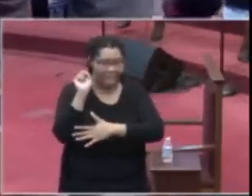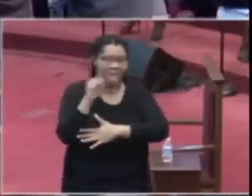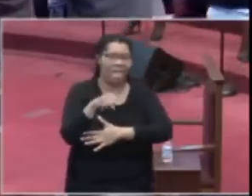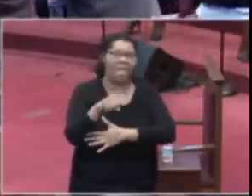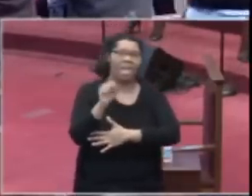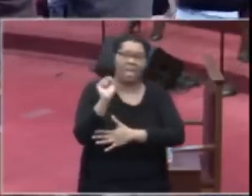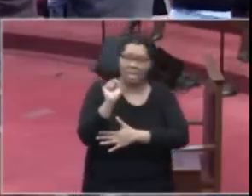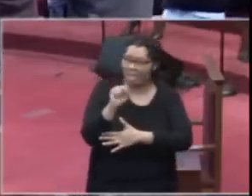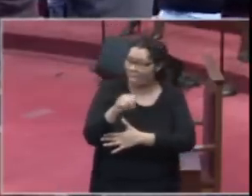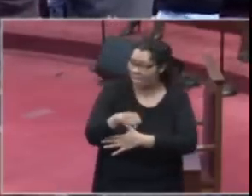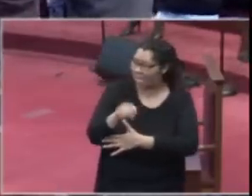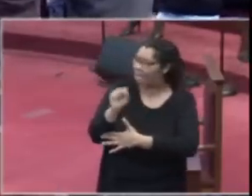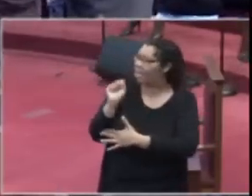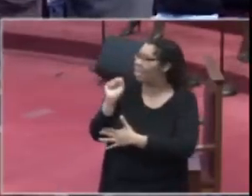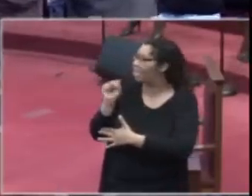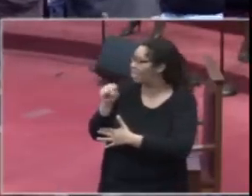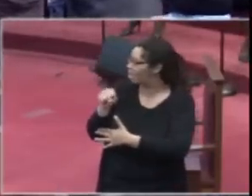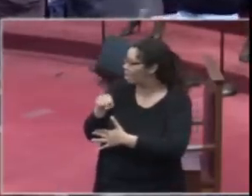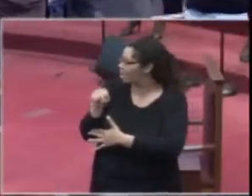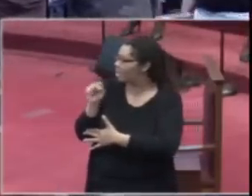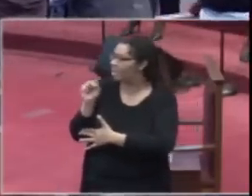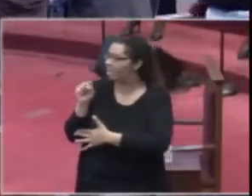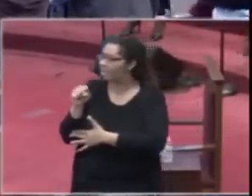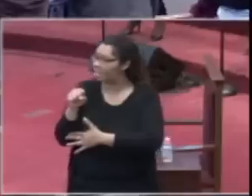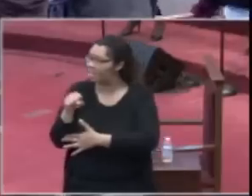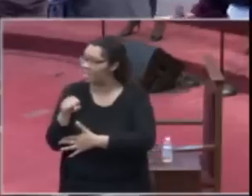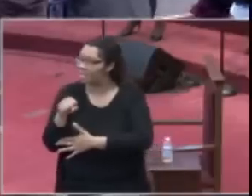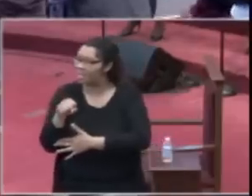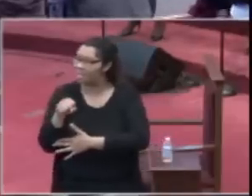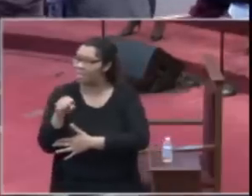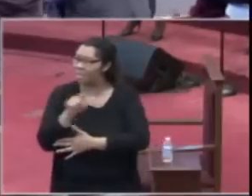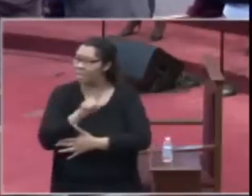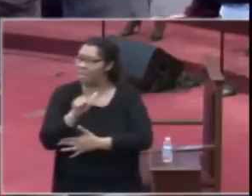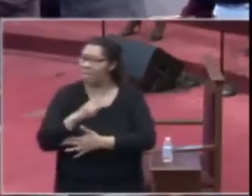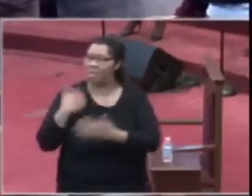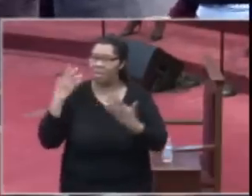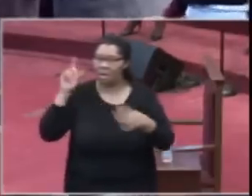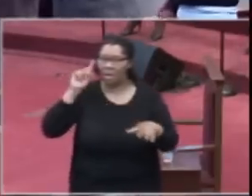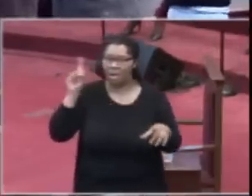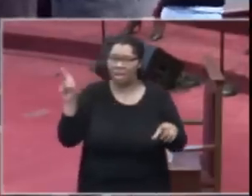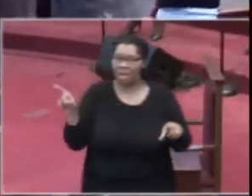else? It's your day. It's your turn. It's your time.